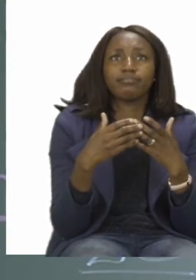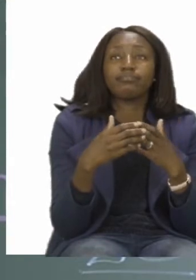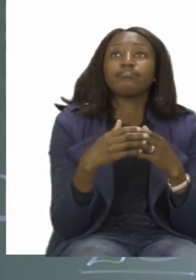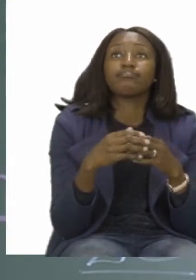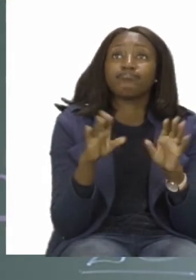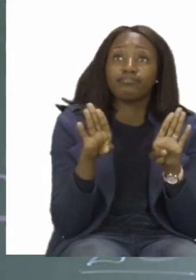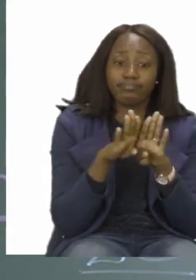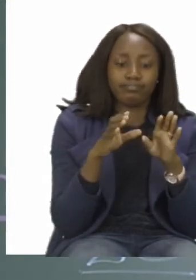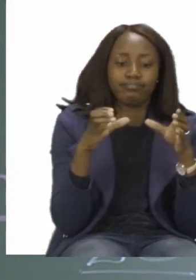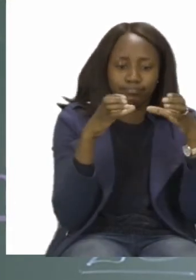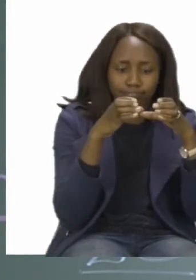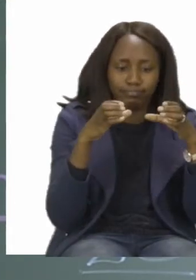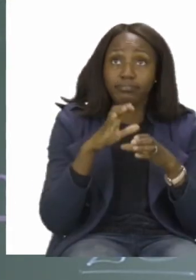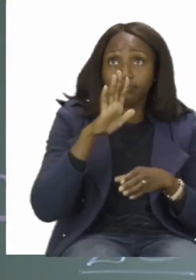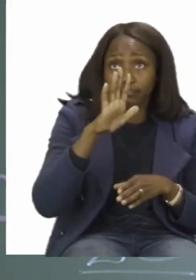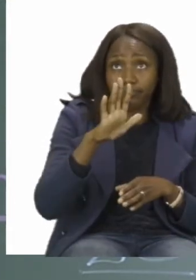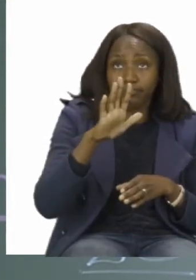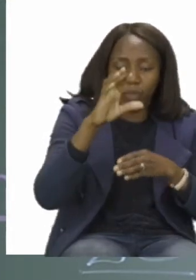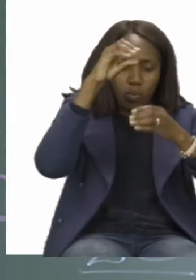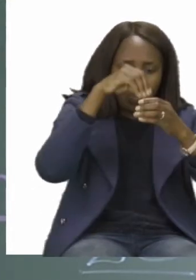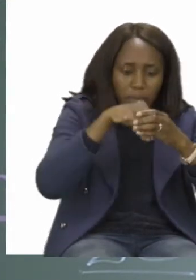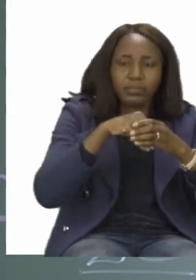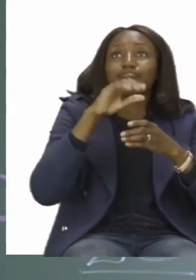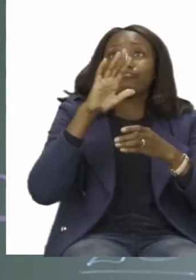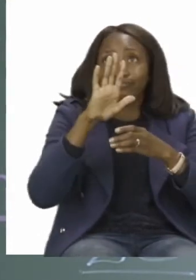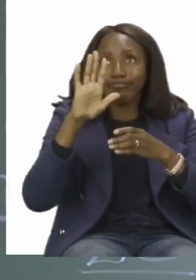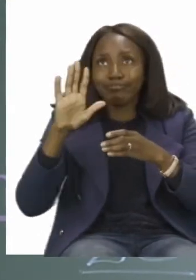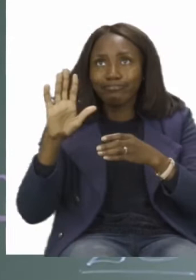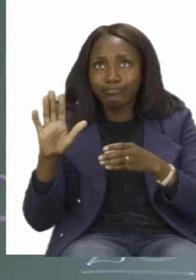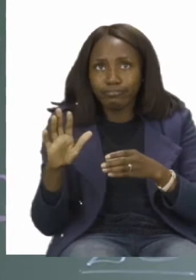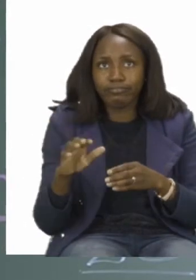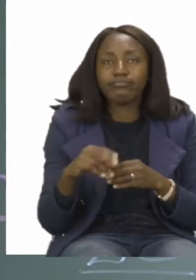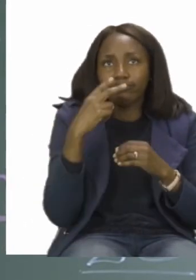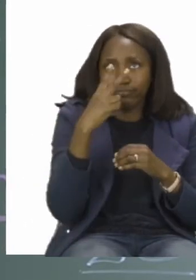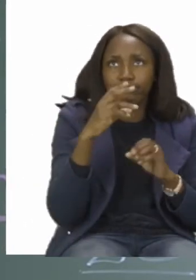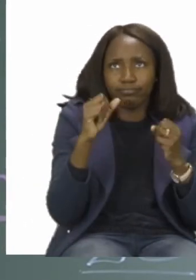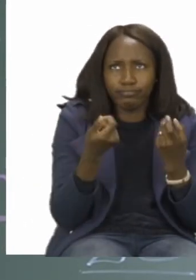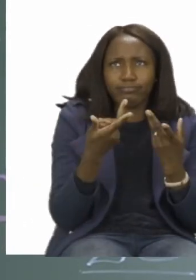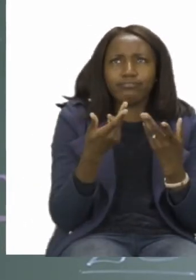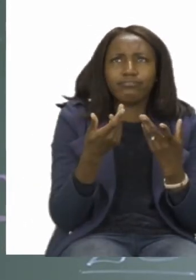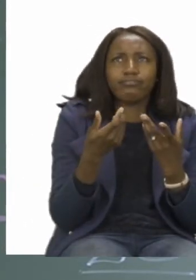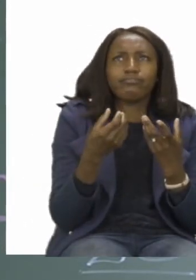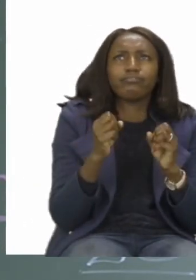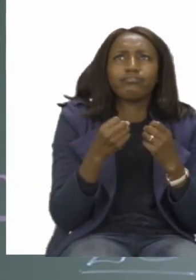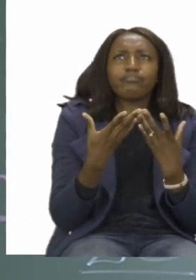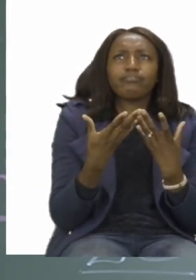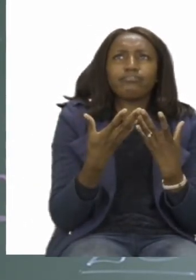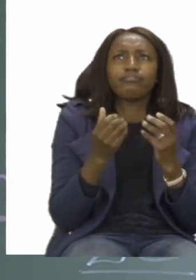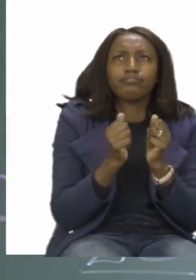made groups of 5 again. Let's count the dots and see how many dots we